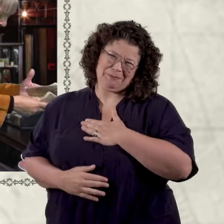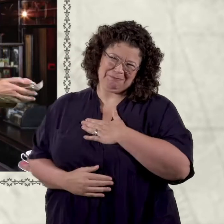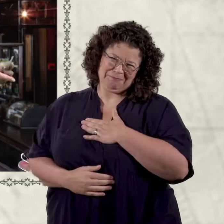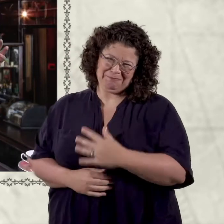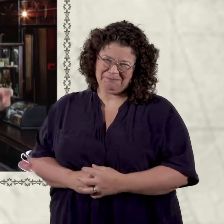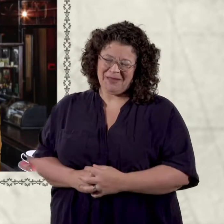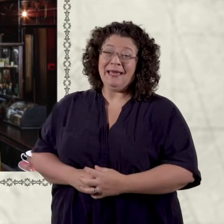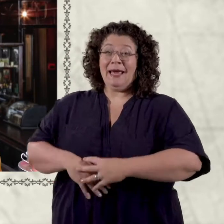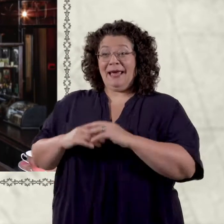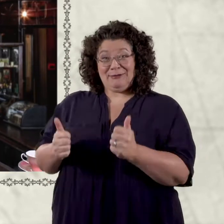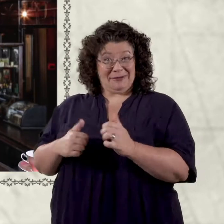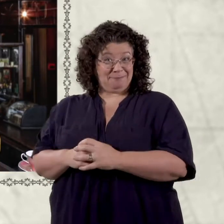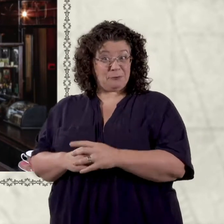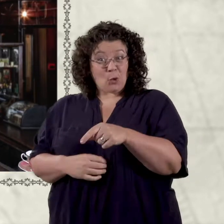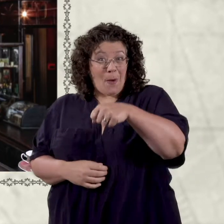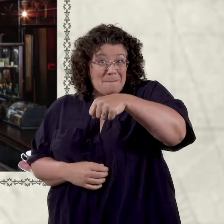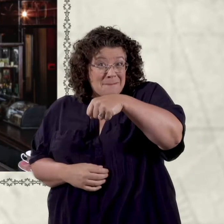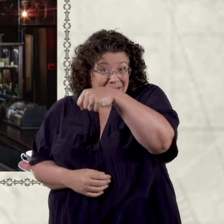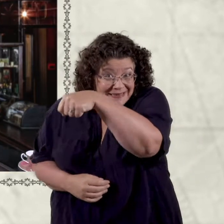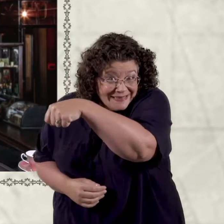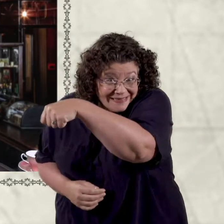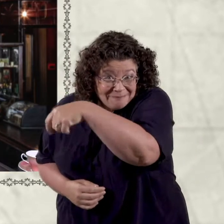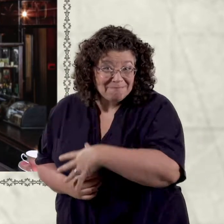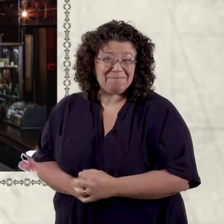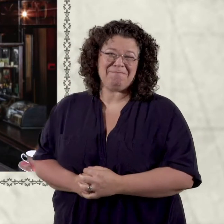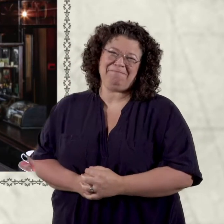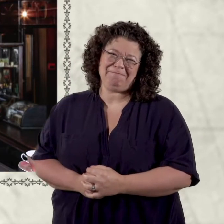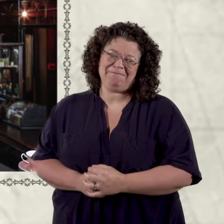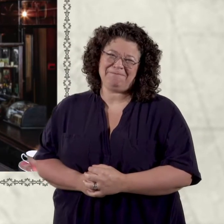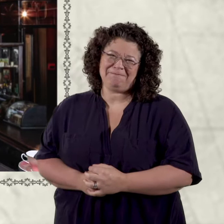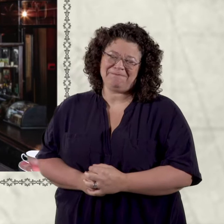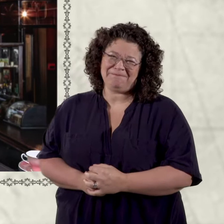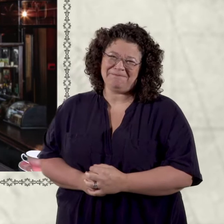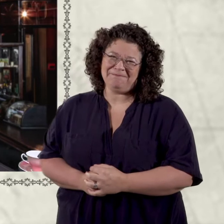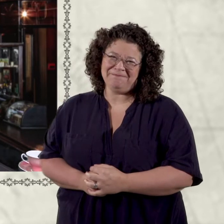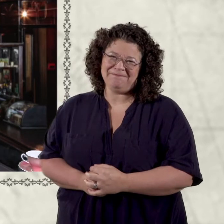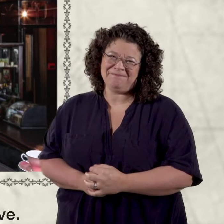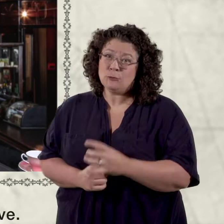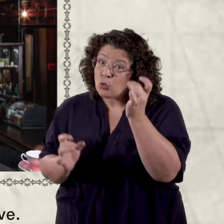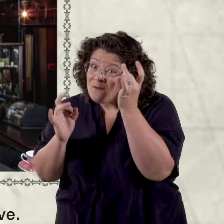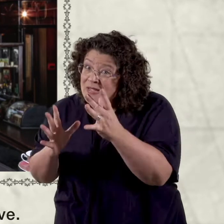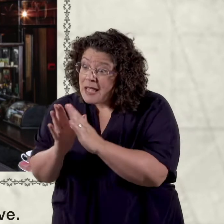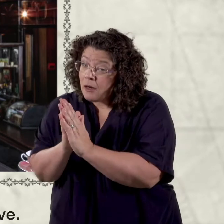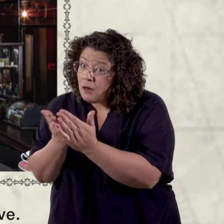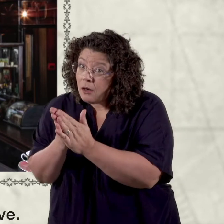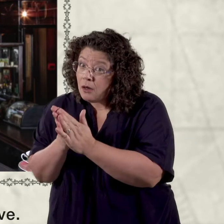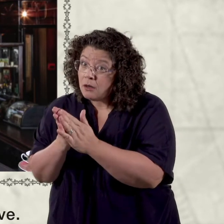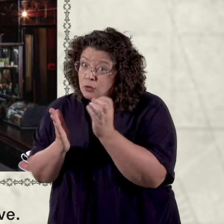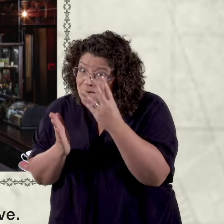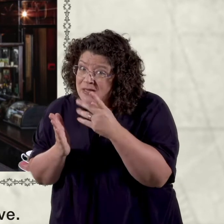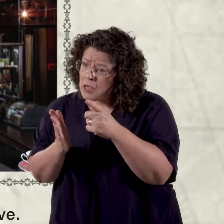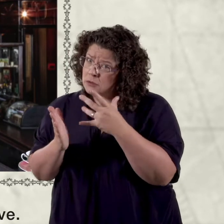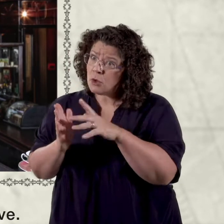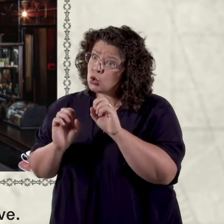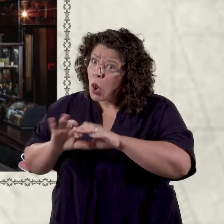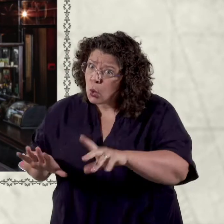there. Right, now, here's your basket here now. And don't forget this ration book now. Don't go losing this now or you will starve.